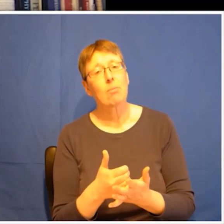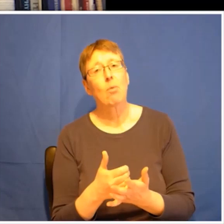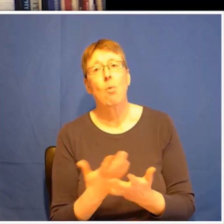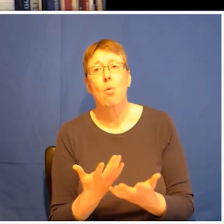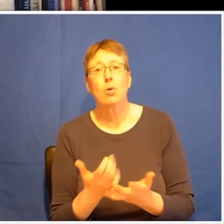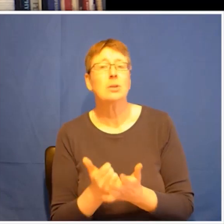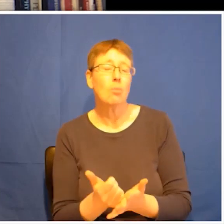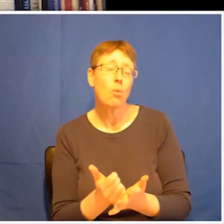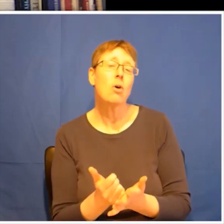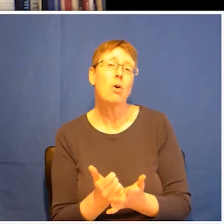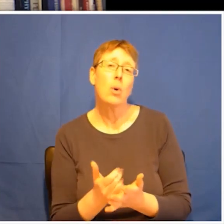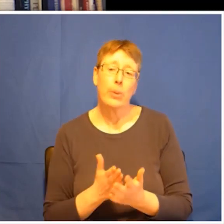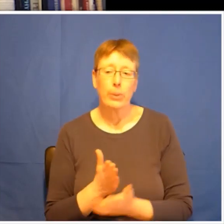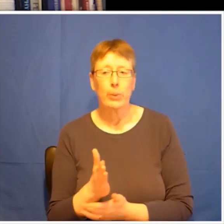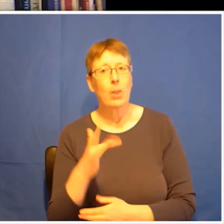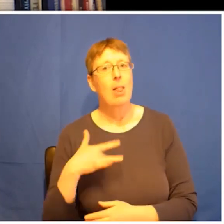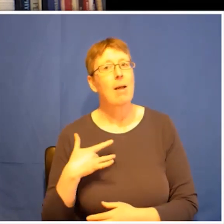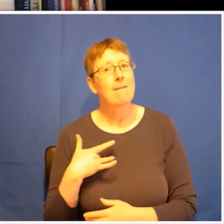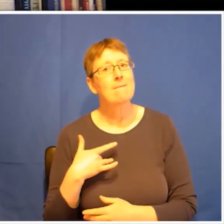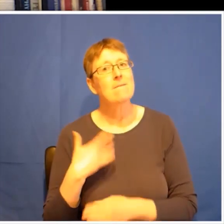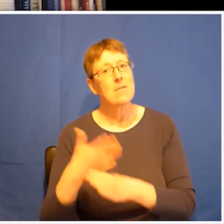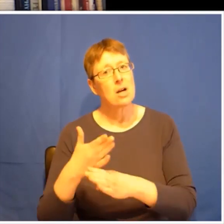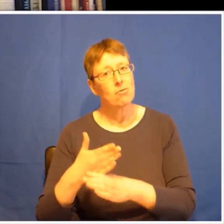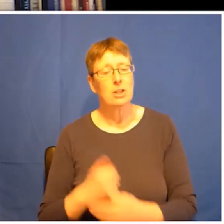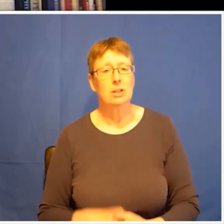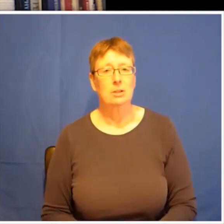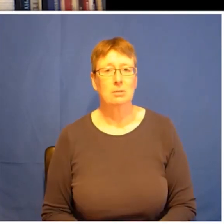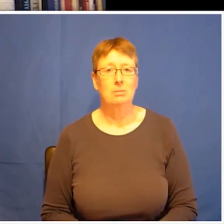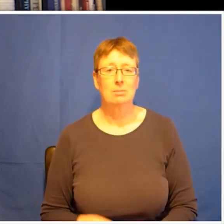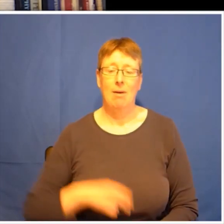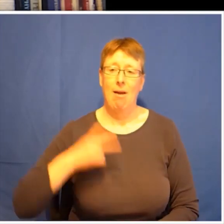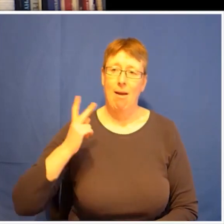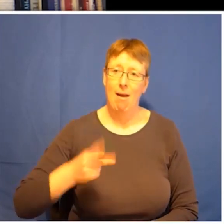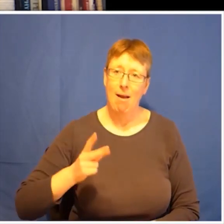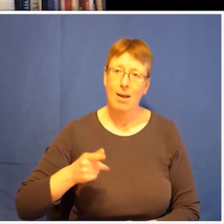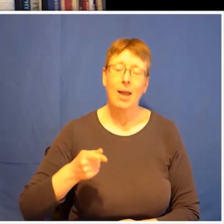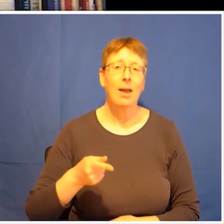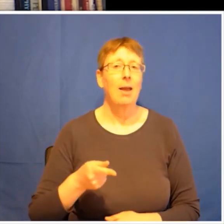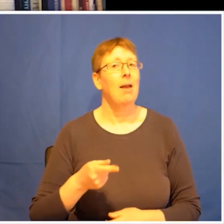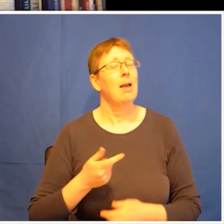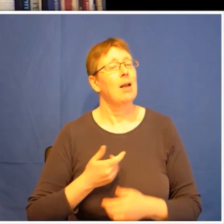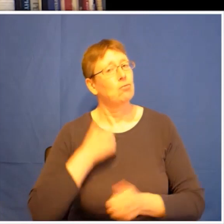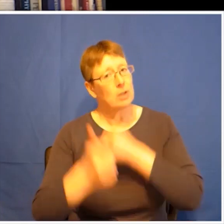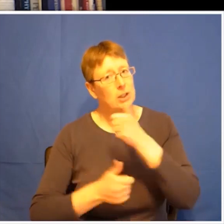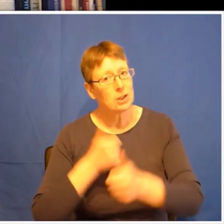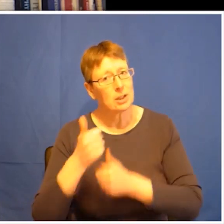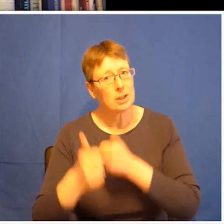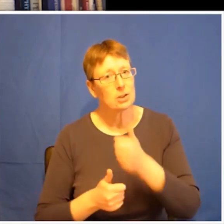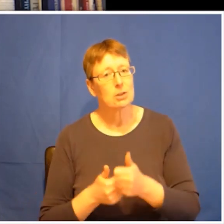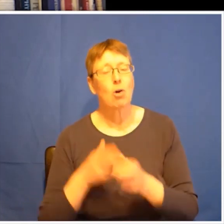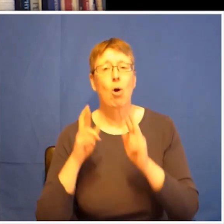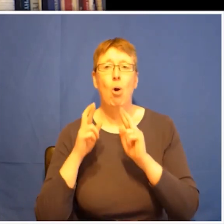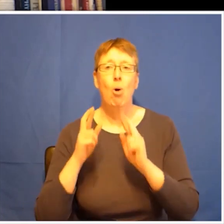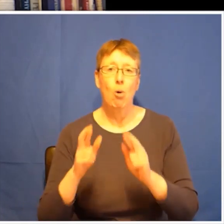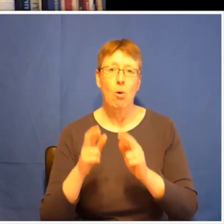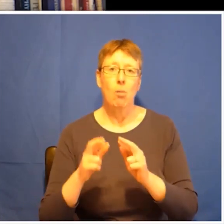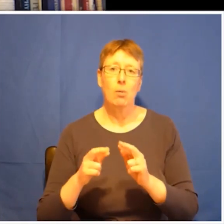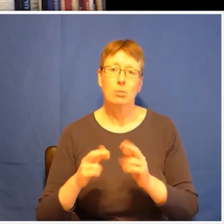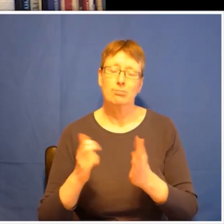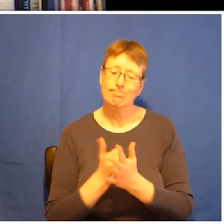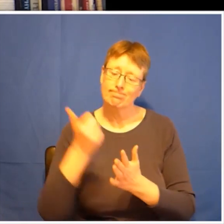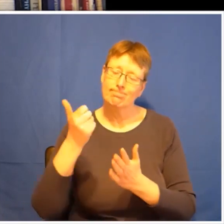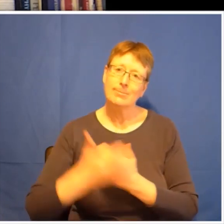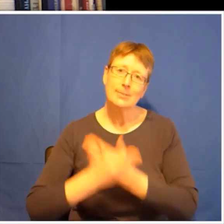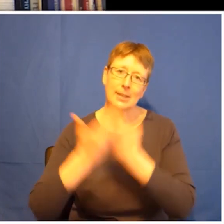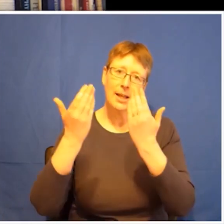help or support as you move through your lives and careers. Again, my very, very warm congratulations, and I hope you have a